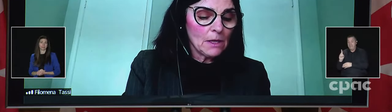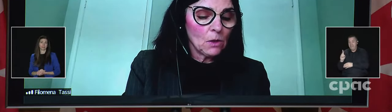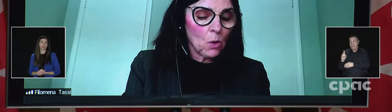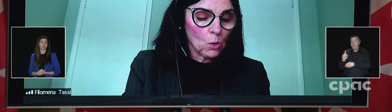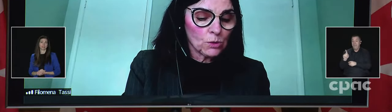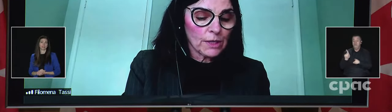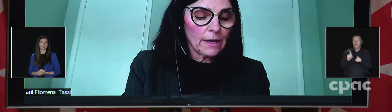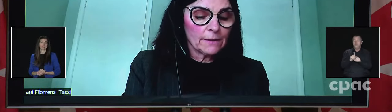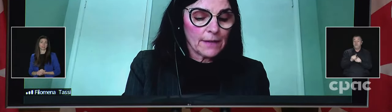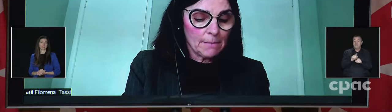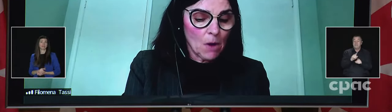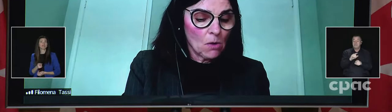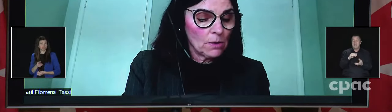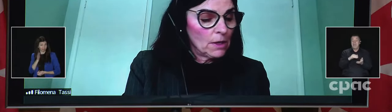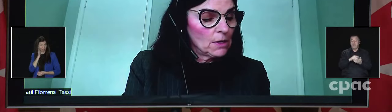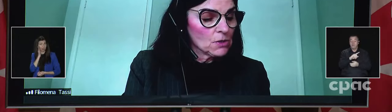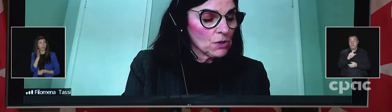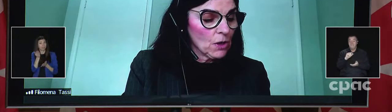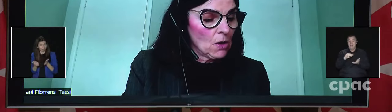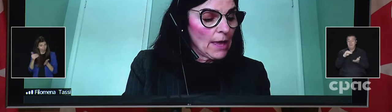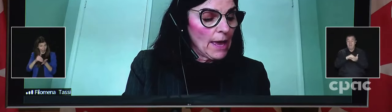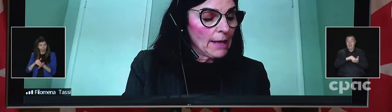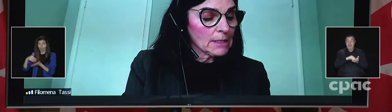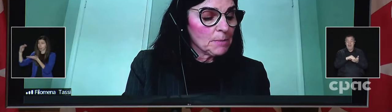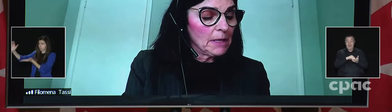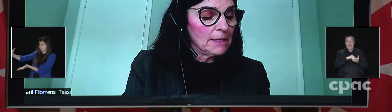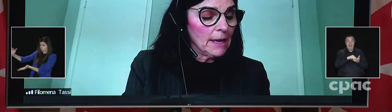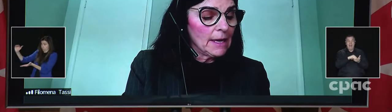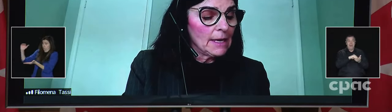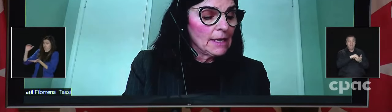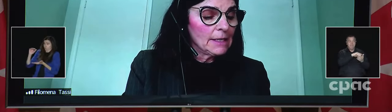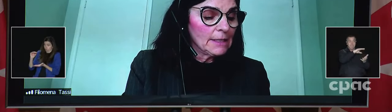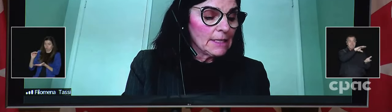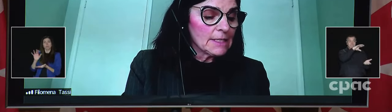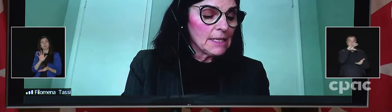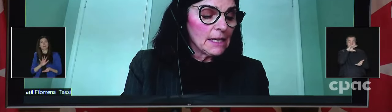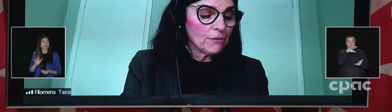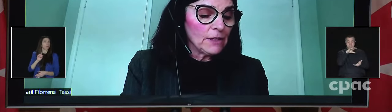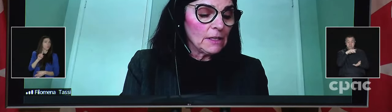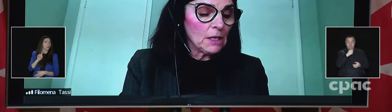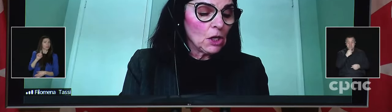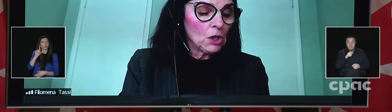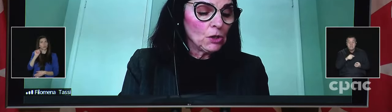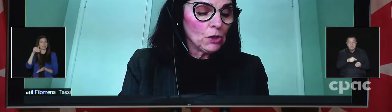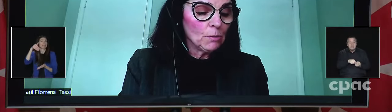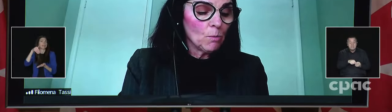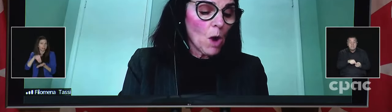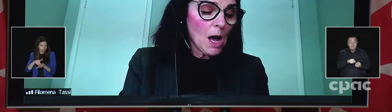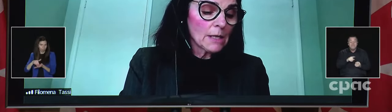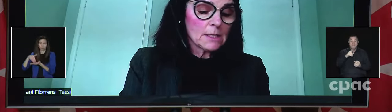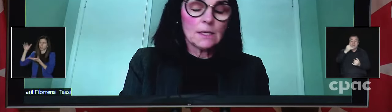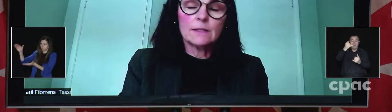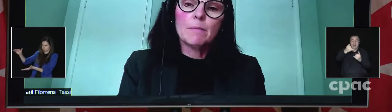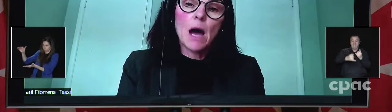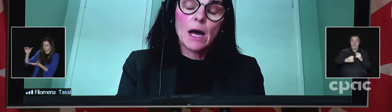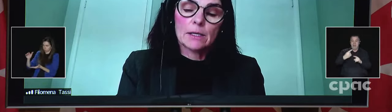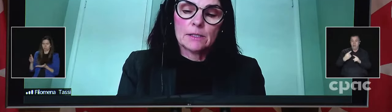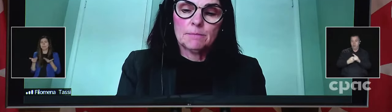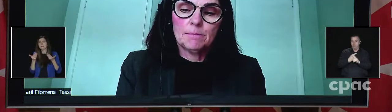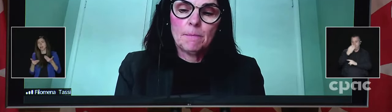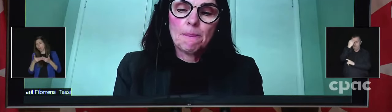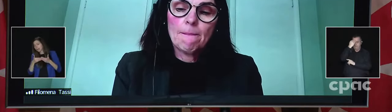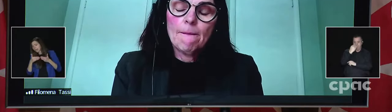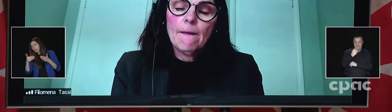120 000 autres traitements seront expédiés d'ici la fin du mois de